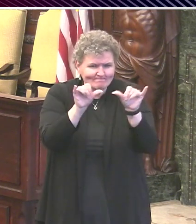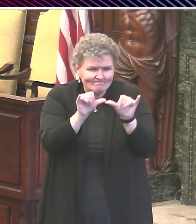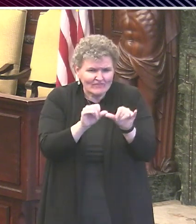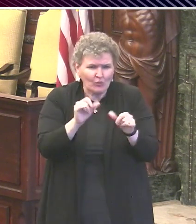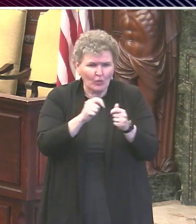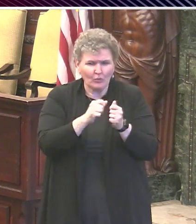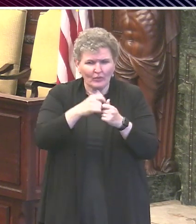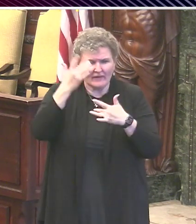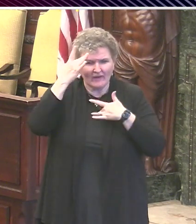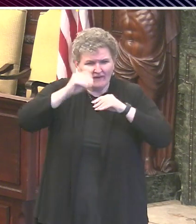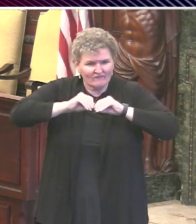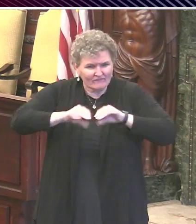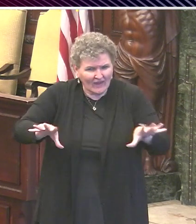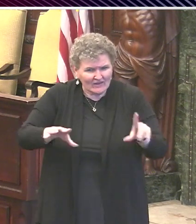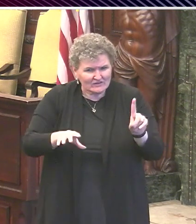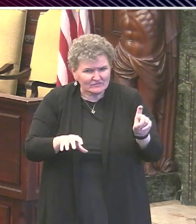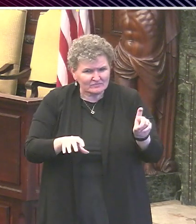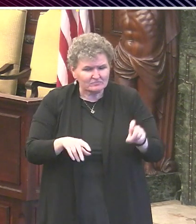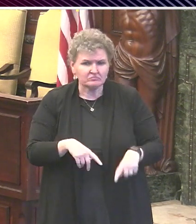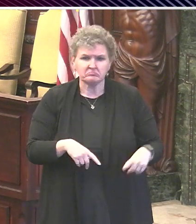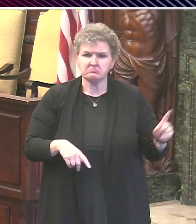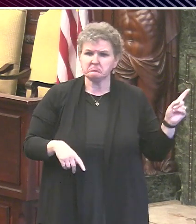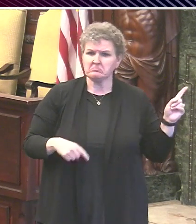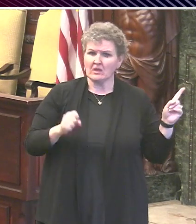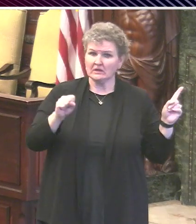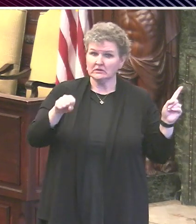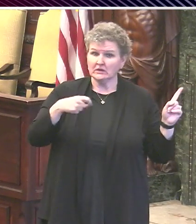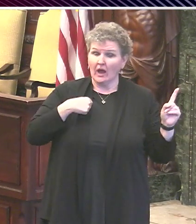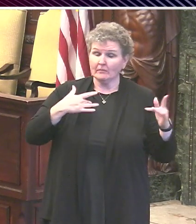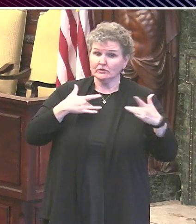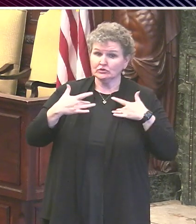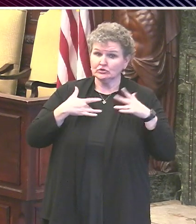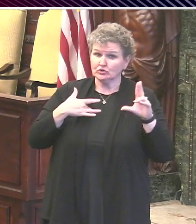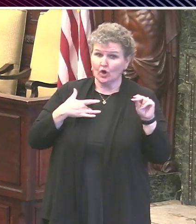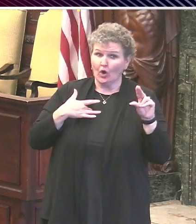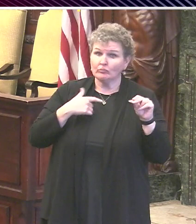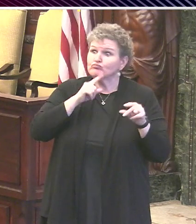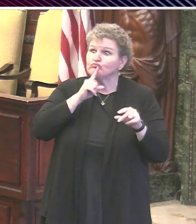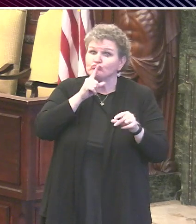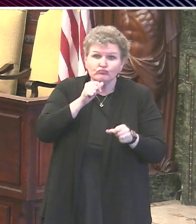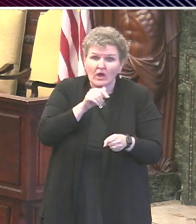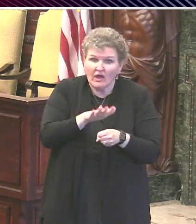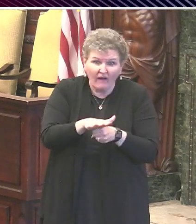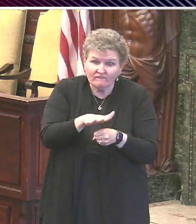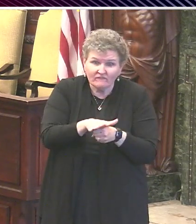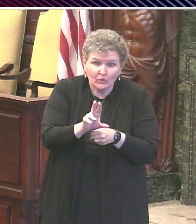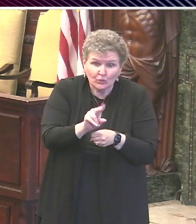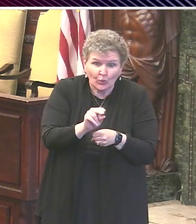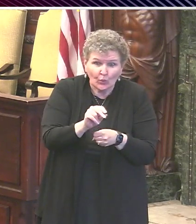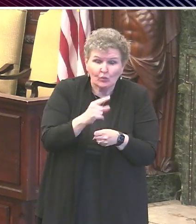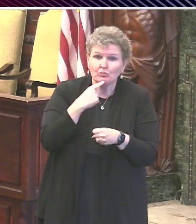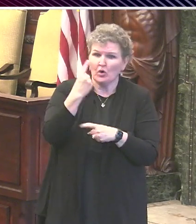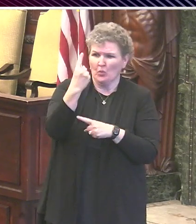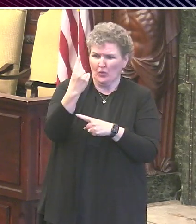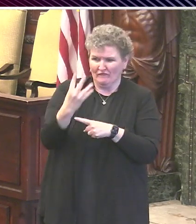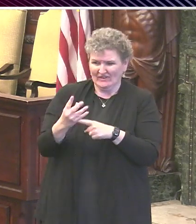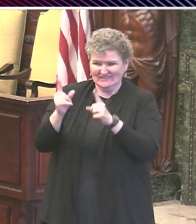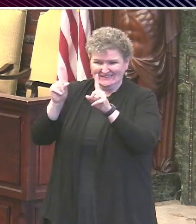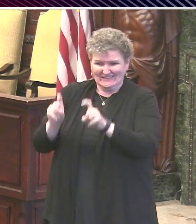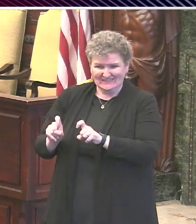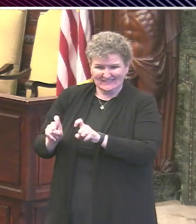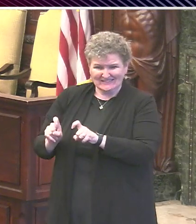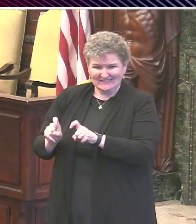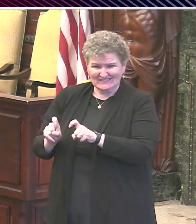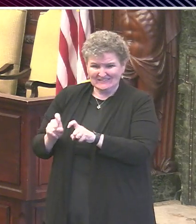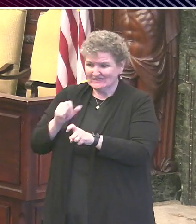Well, I am concerned about that. Now, that 7-day lag is not for all of our tests. It's for 1/4 of the tests. So we do have some picture of what's going on,